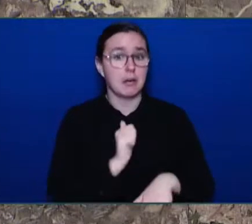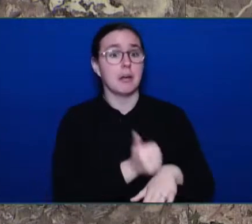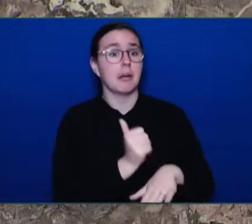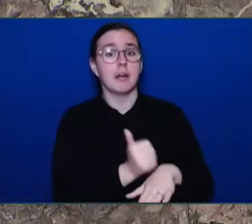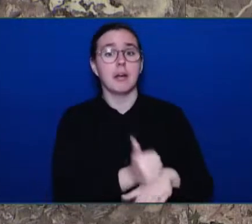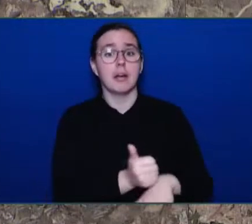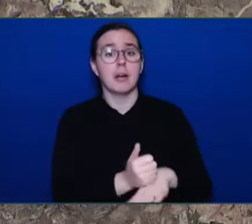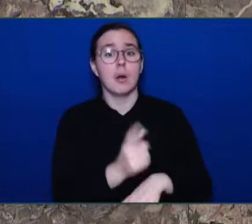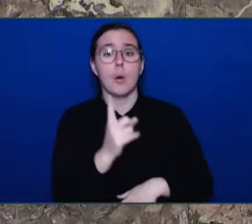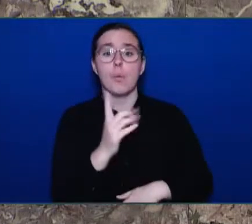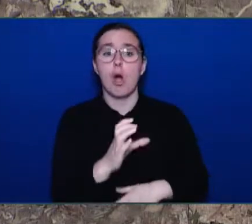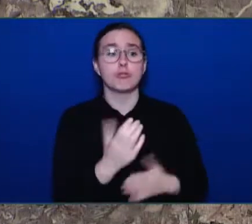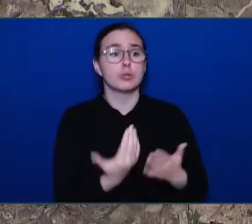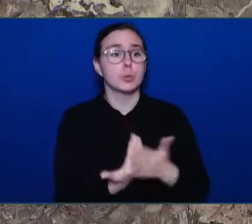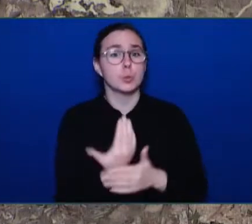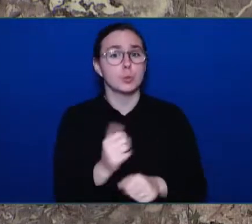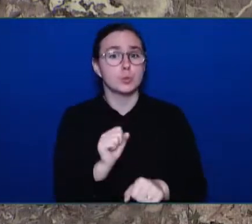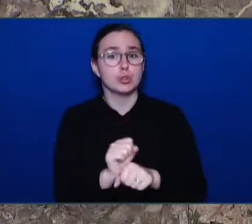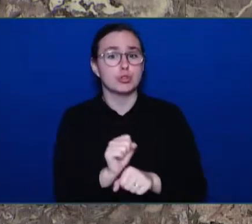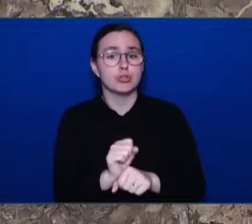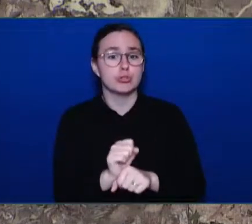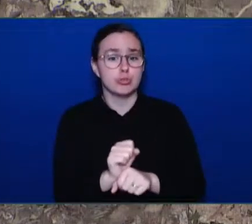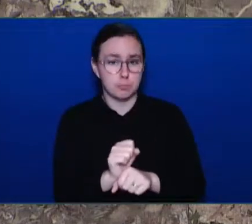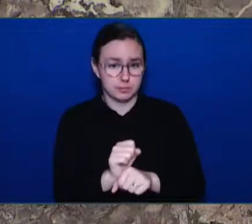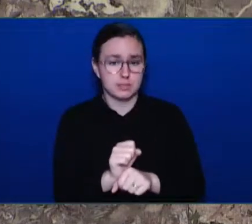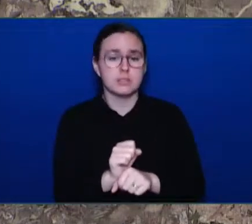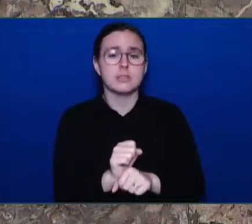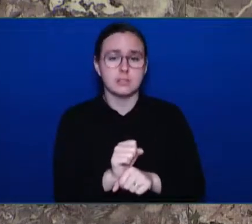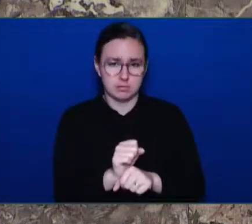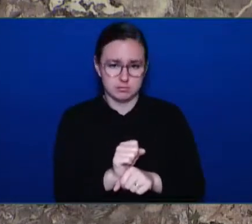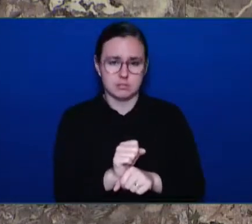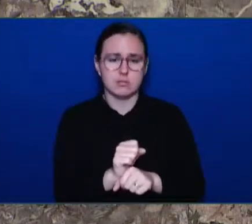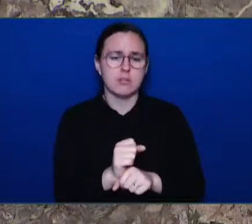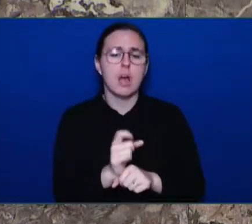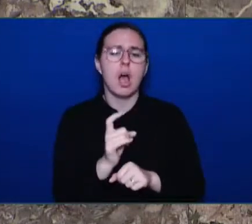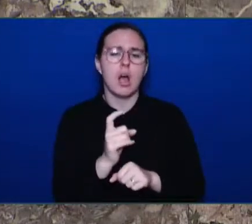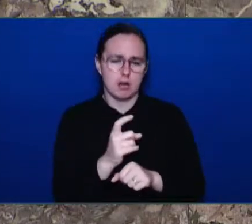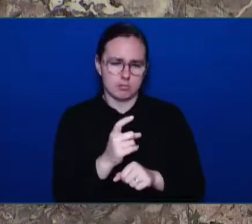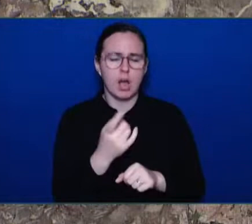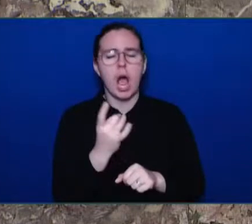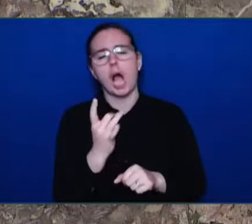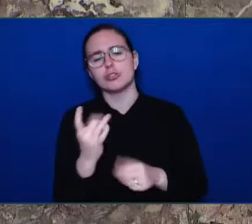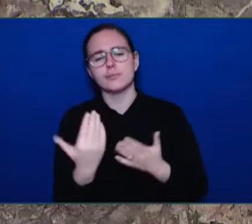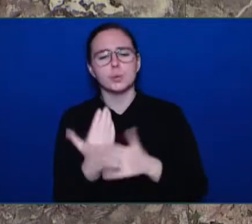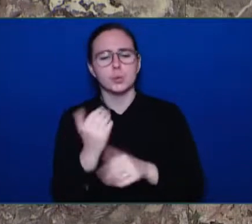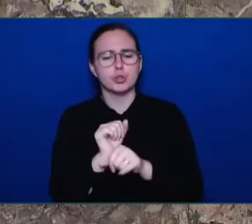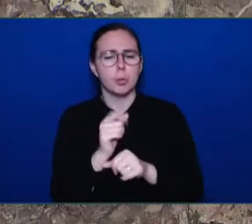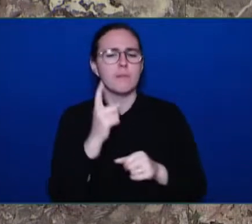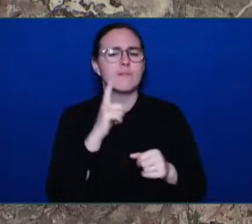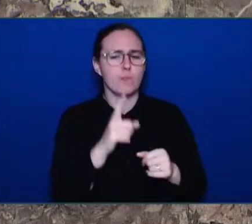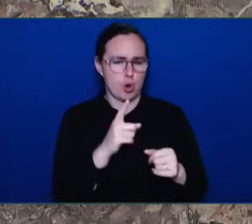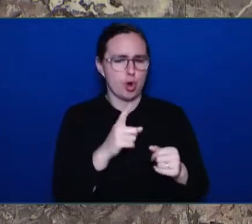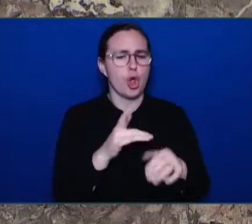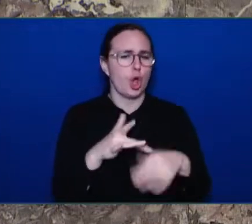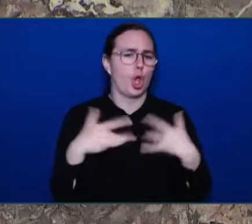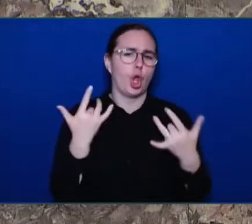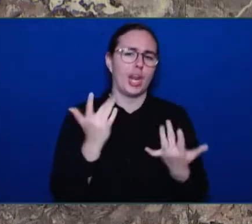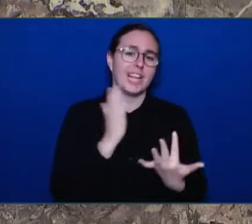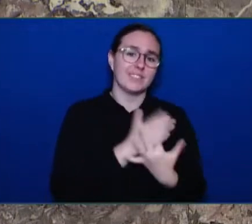Those interventions early can save young people from a lifetime of struggling with psychosis. We've